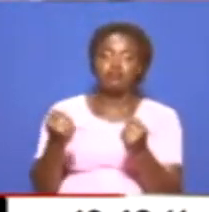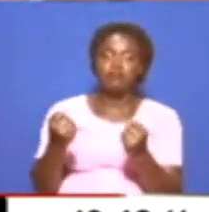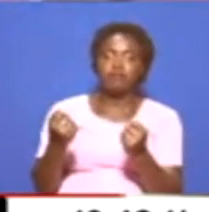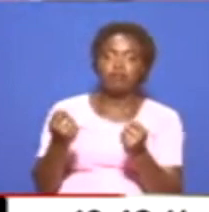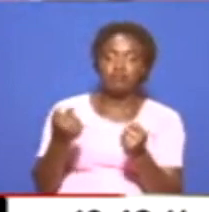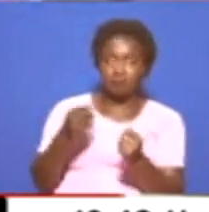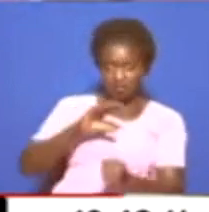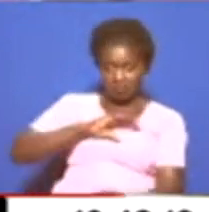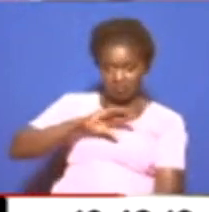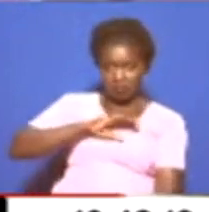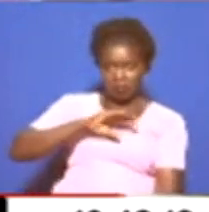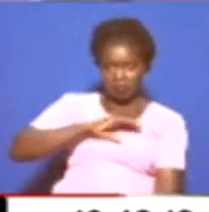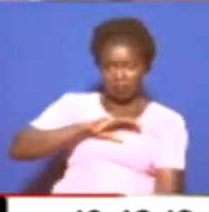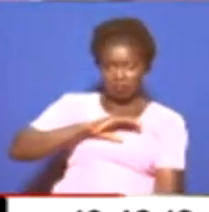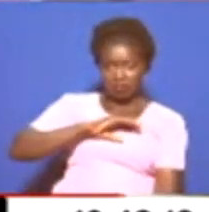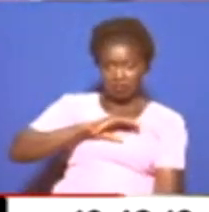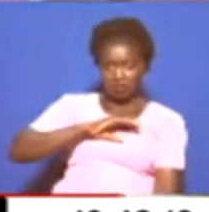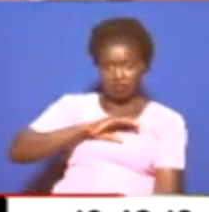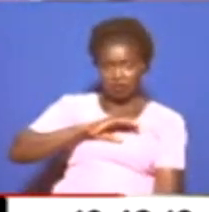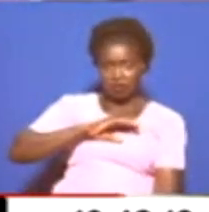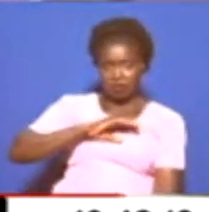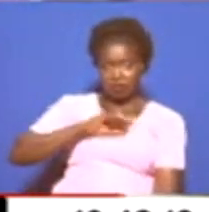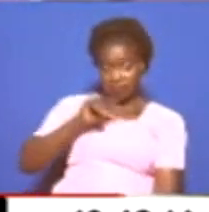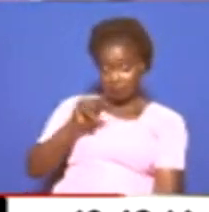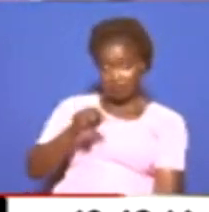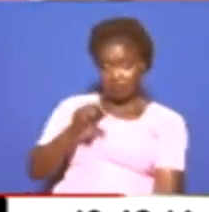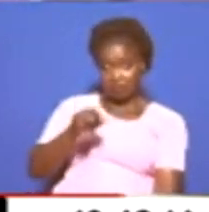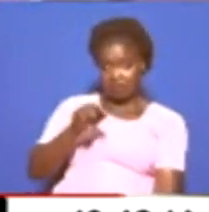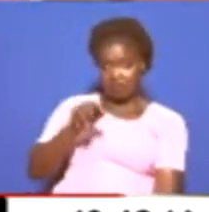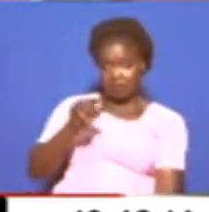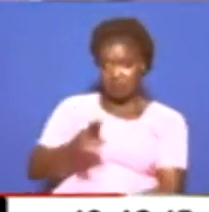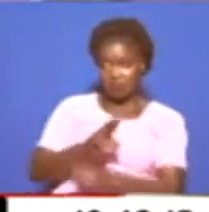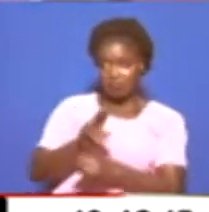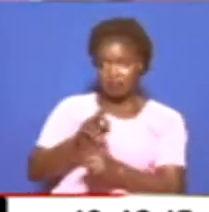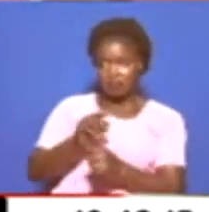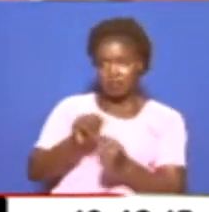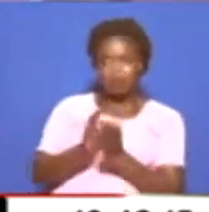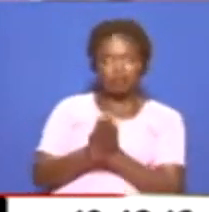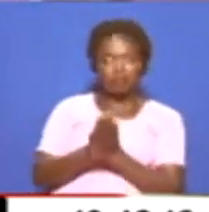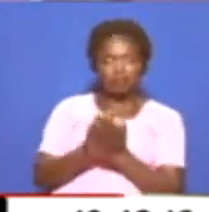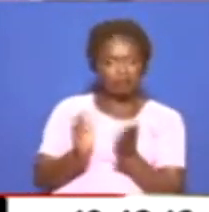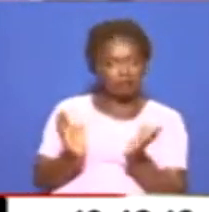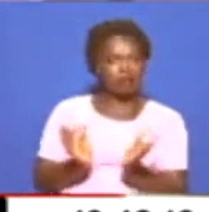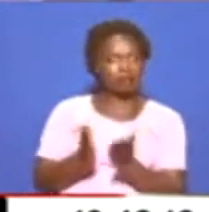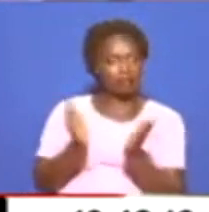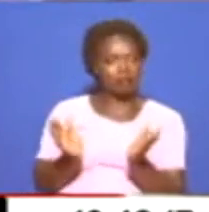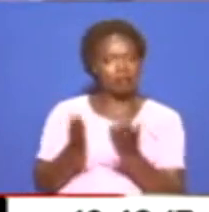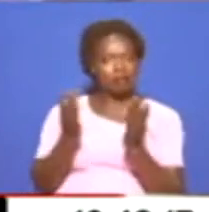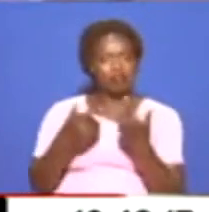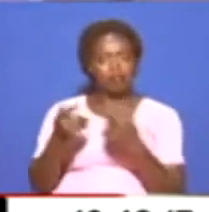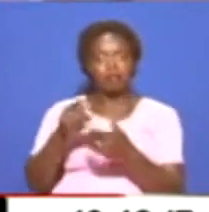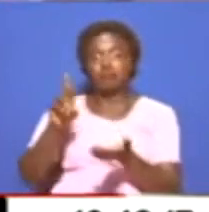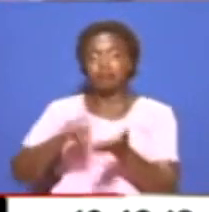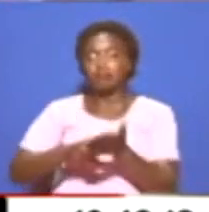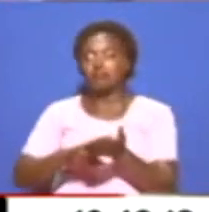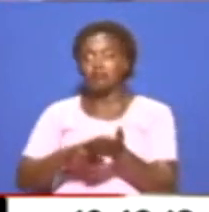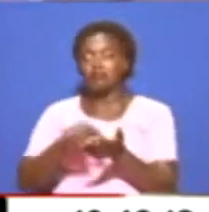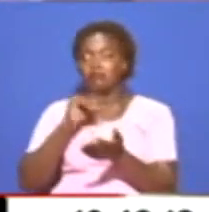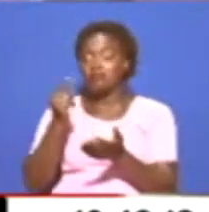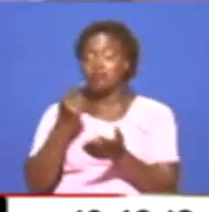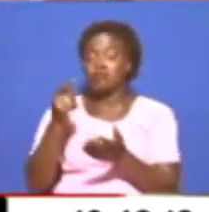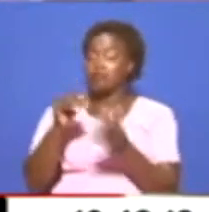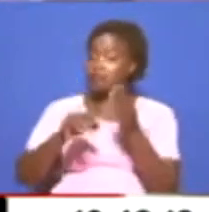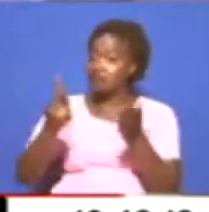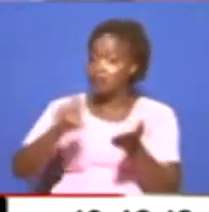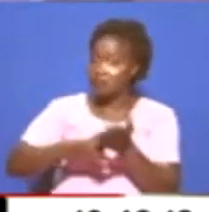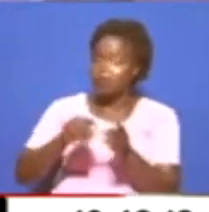own. And that was used to wind up people, and they turn out in large numbers. Not only for registration, but even in what? in